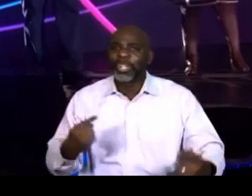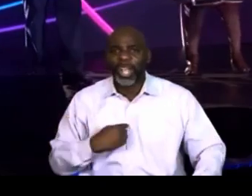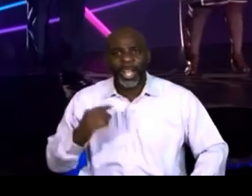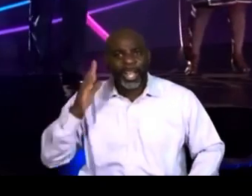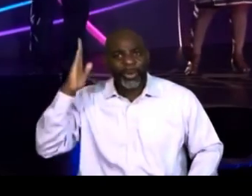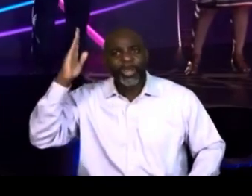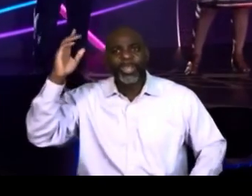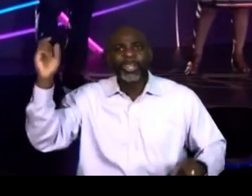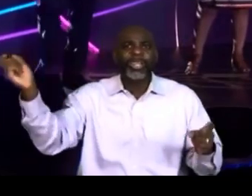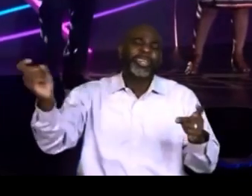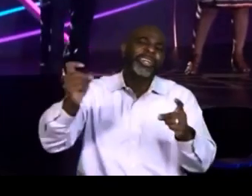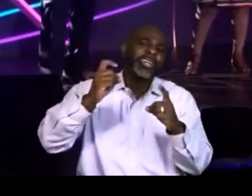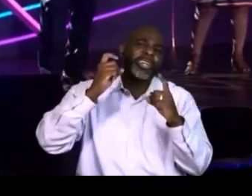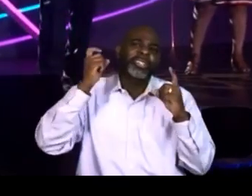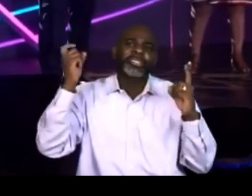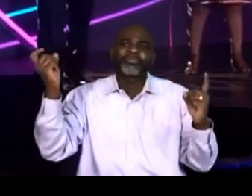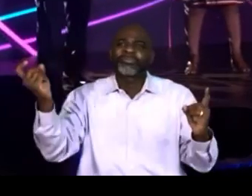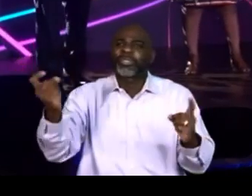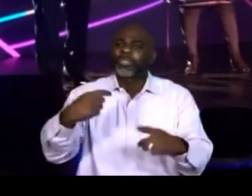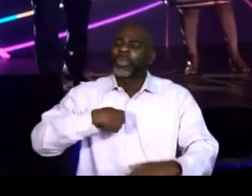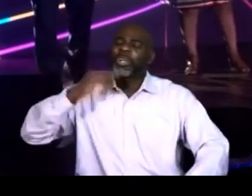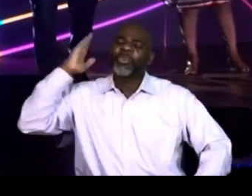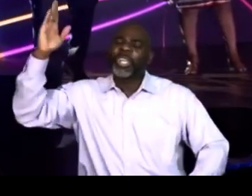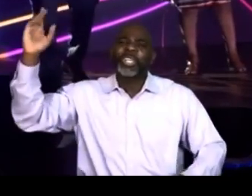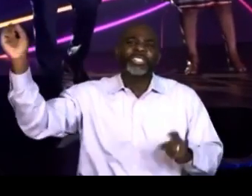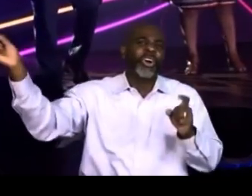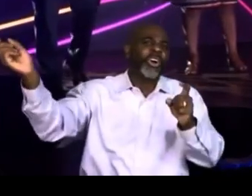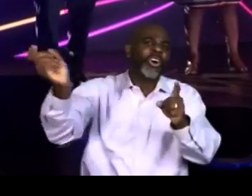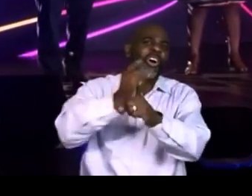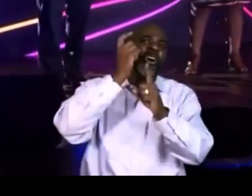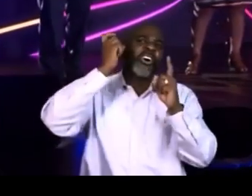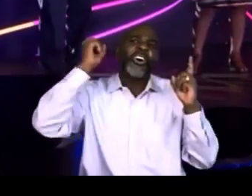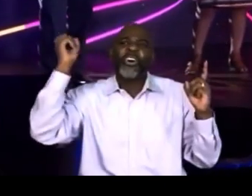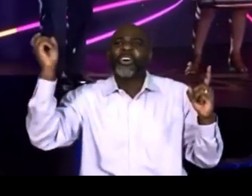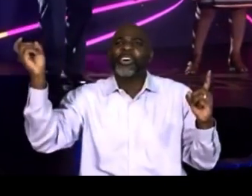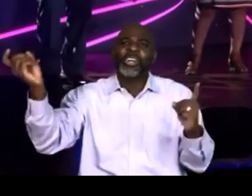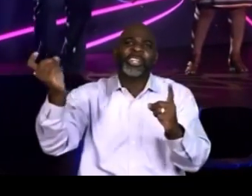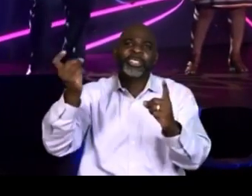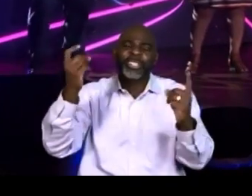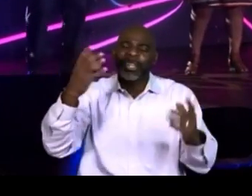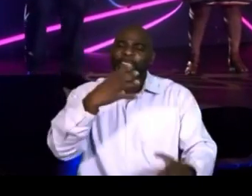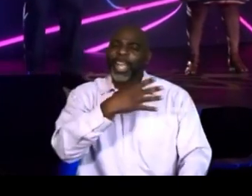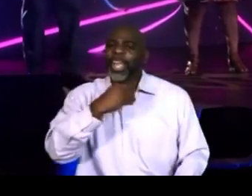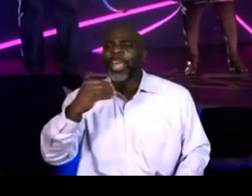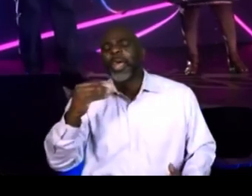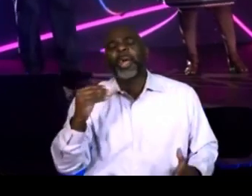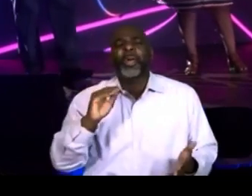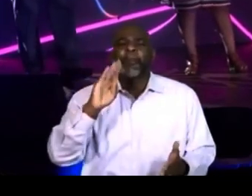I will rejoice and be